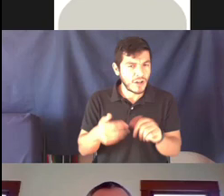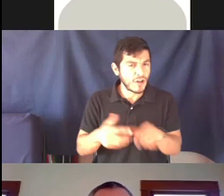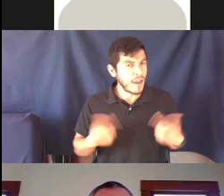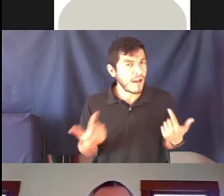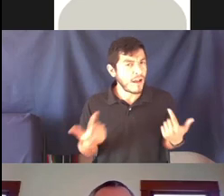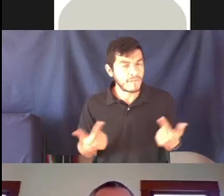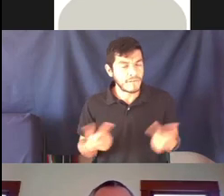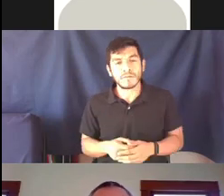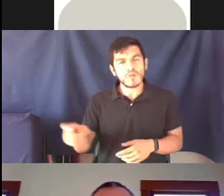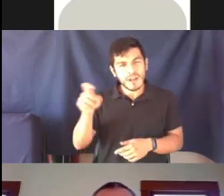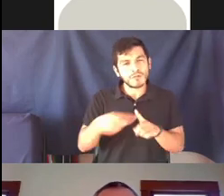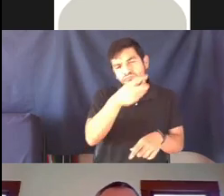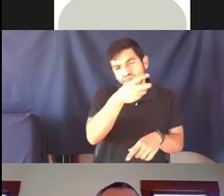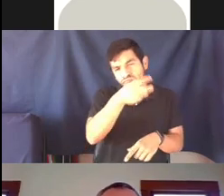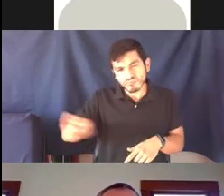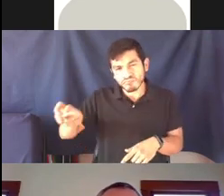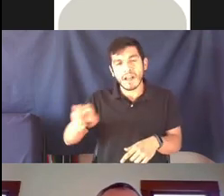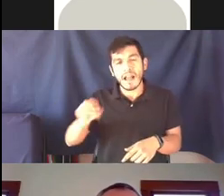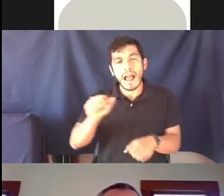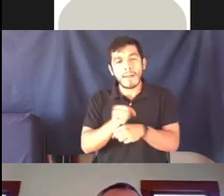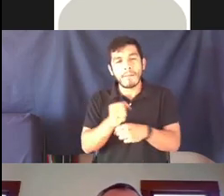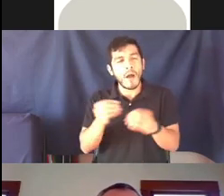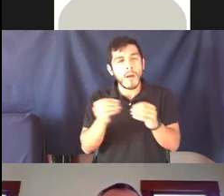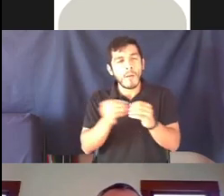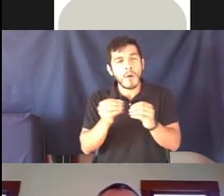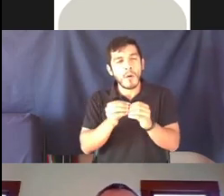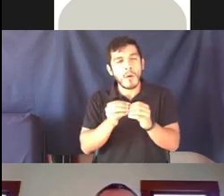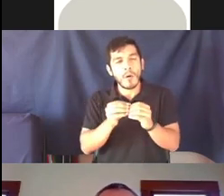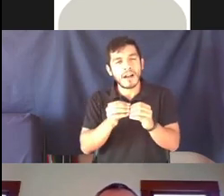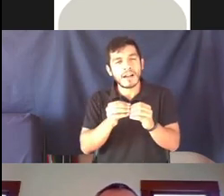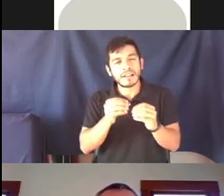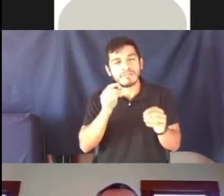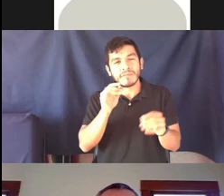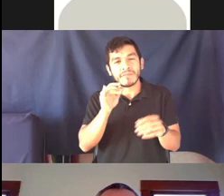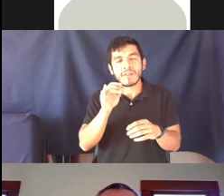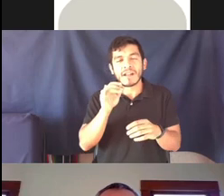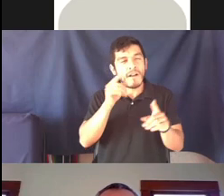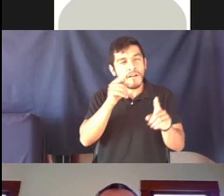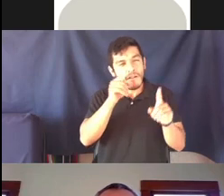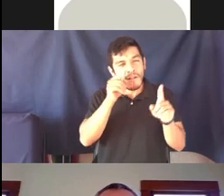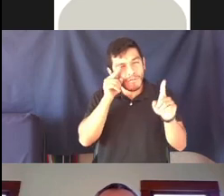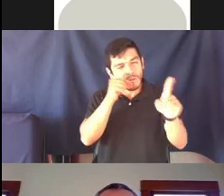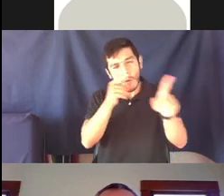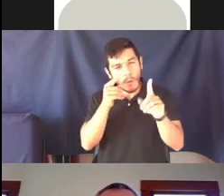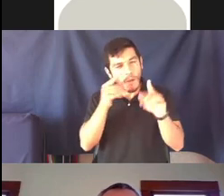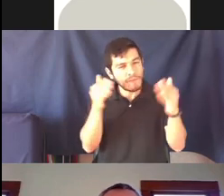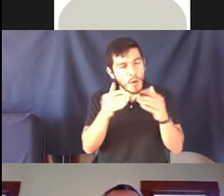and make it a little more instrumentally focused as they get older. So hope that answers that question.